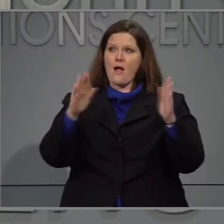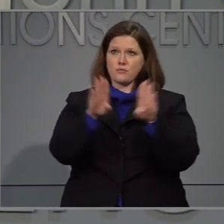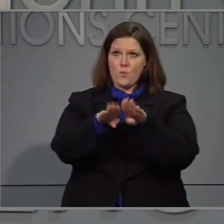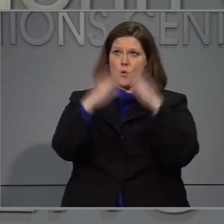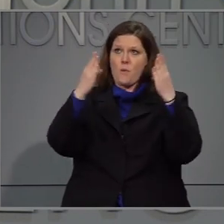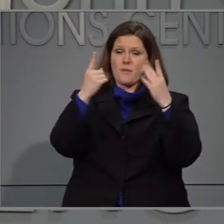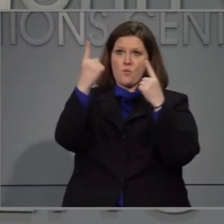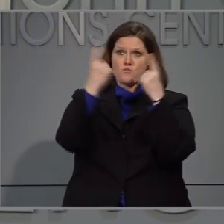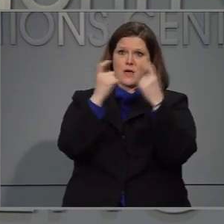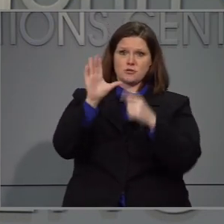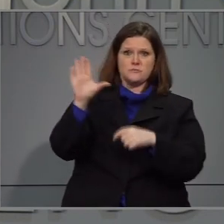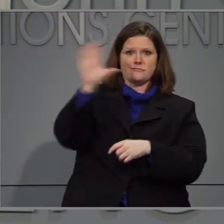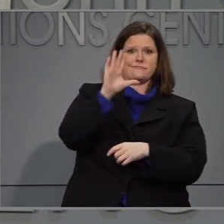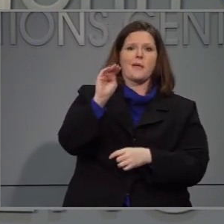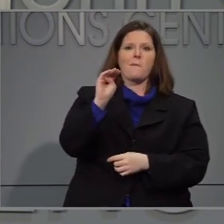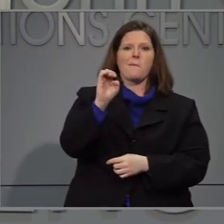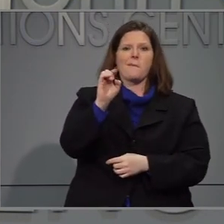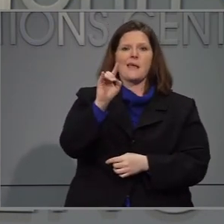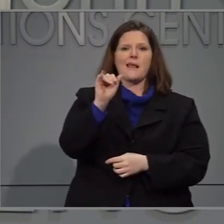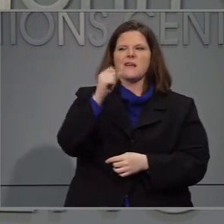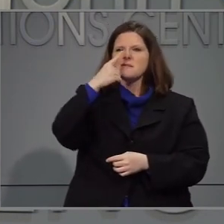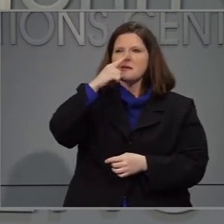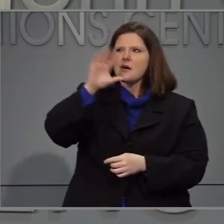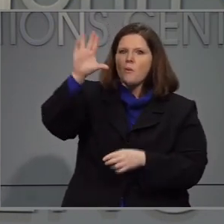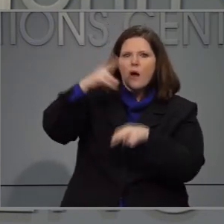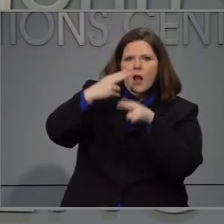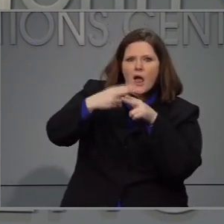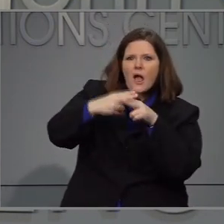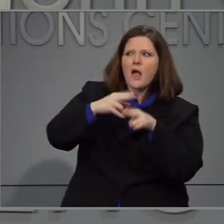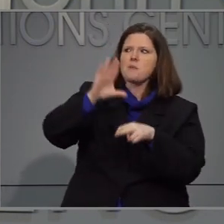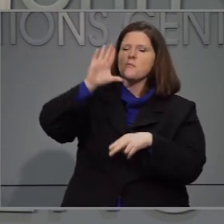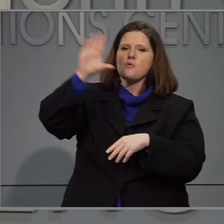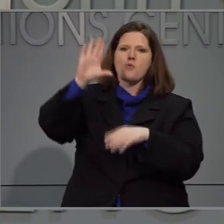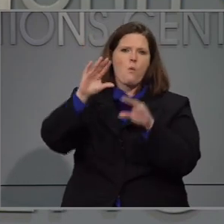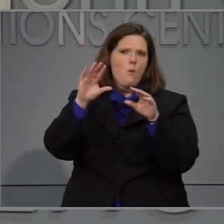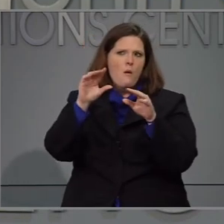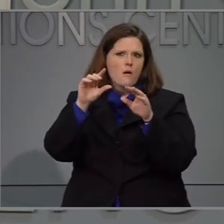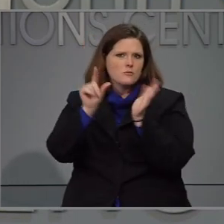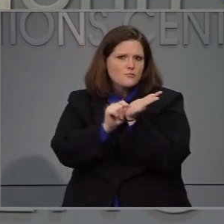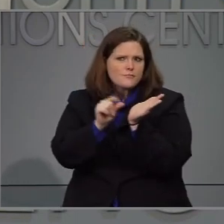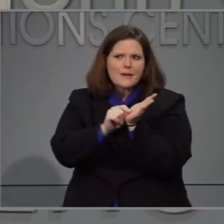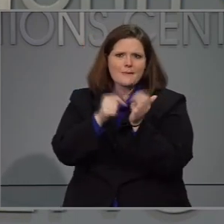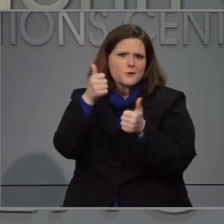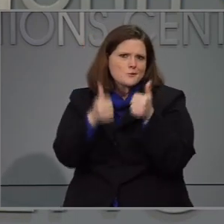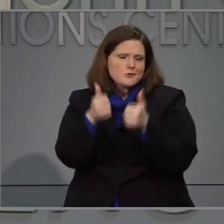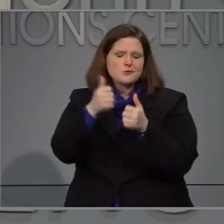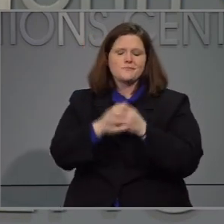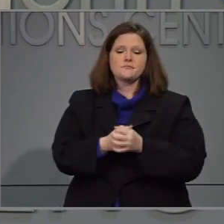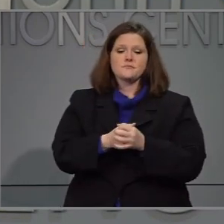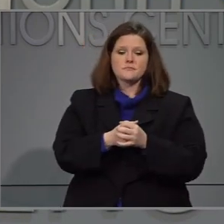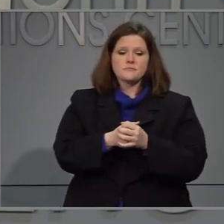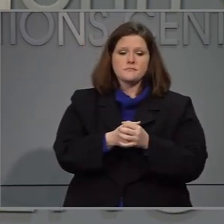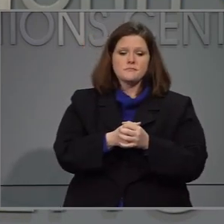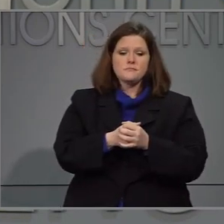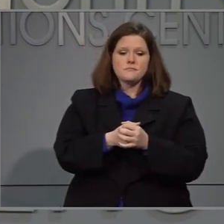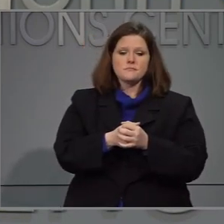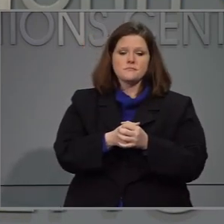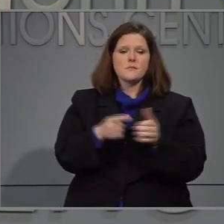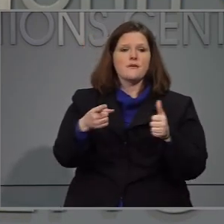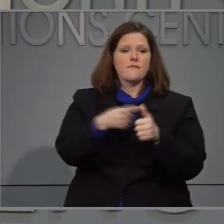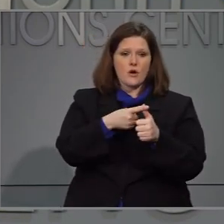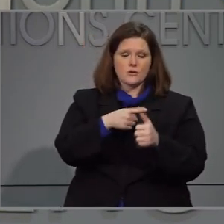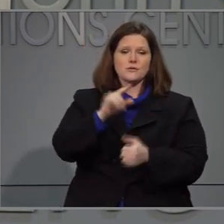yourself and your organization, please, and we'll take the first question. Question will be from Jonathan